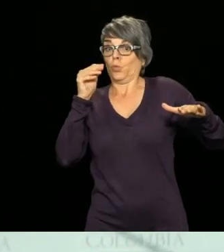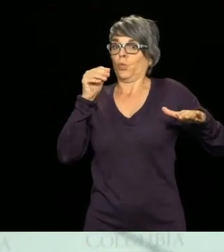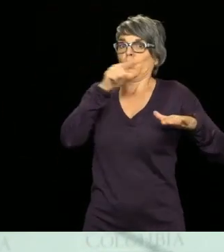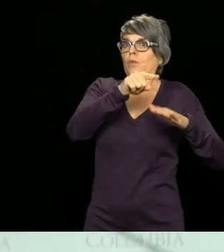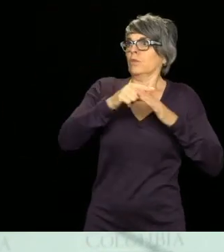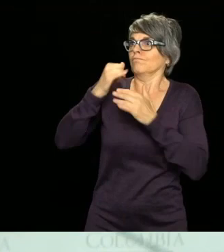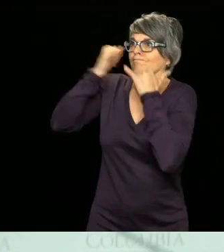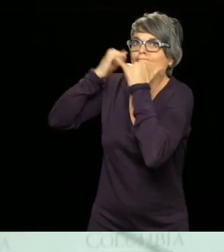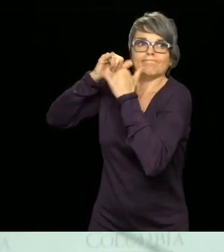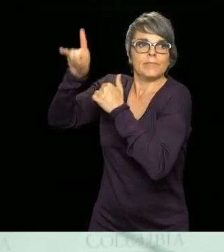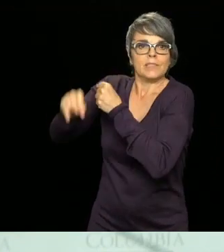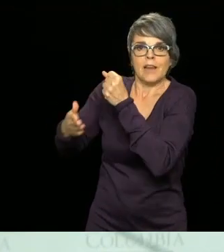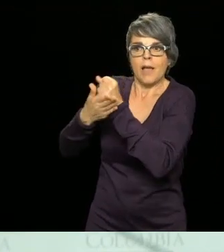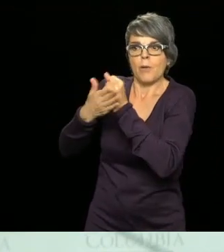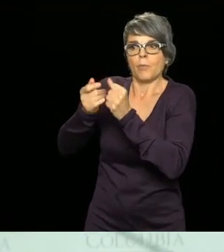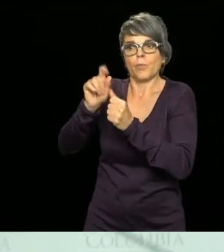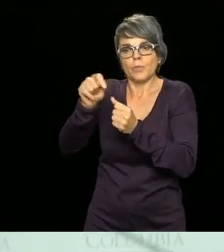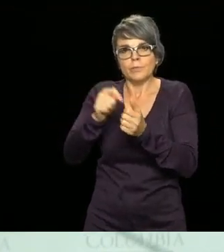existing services.